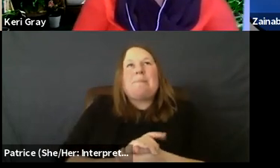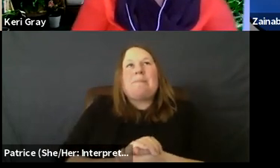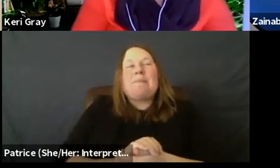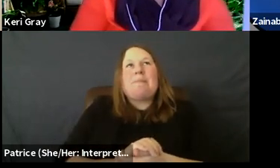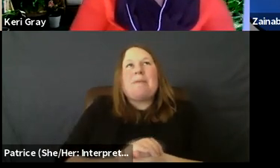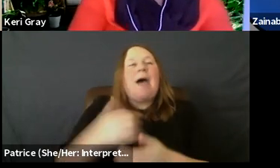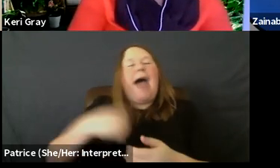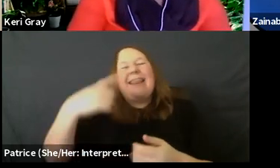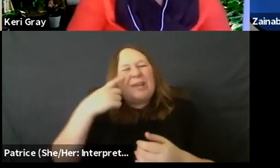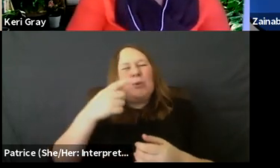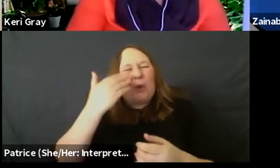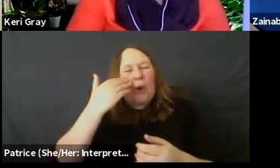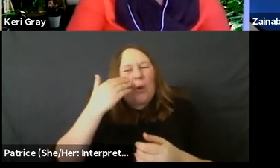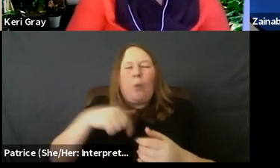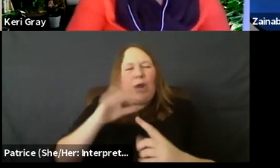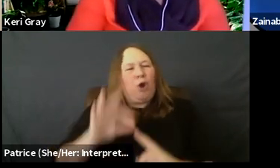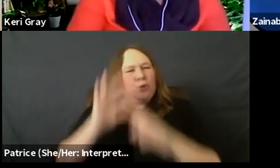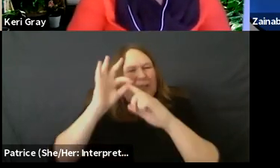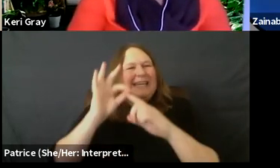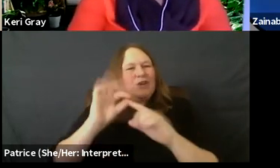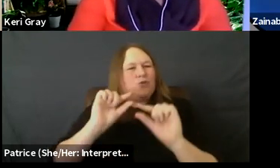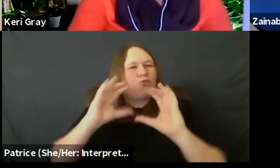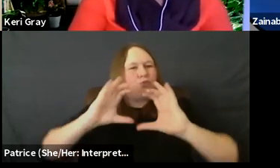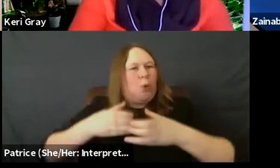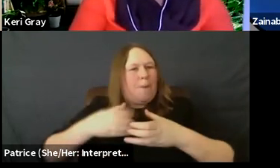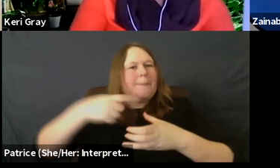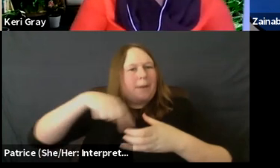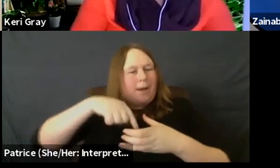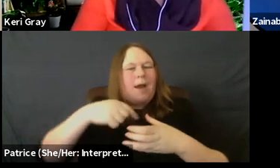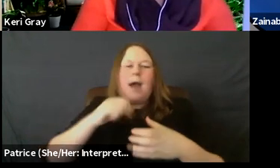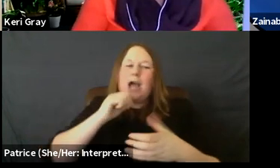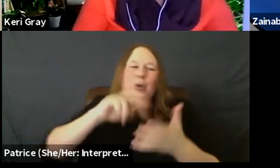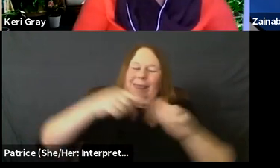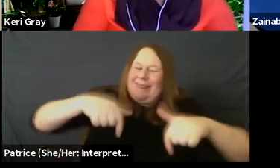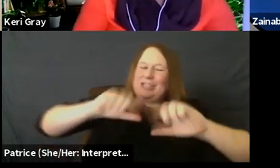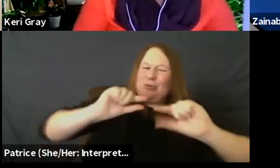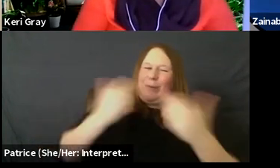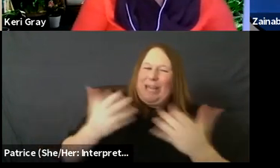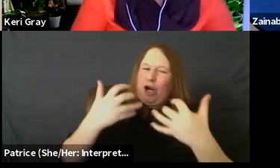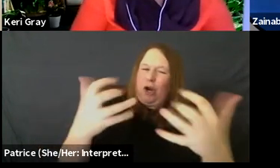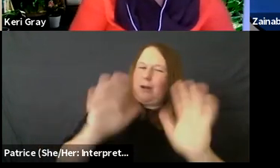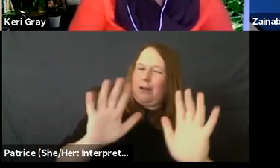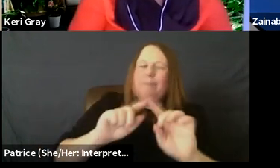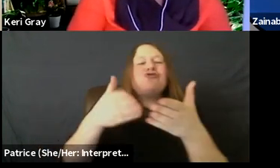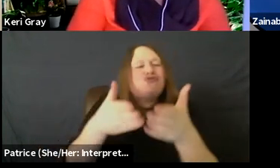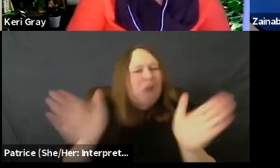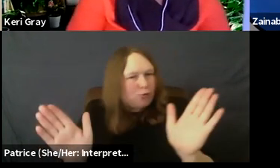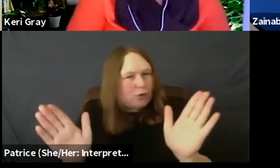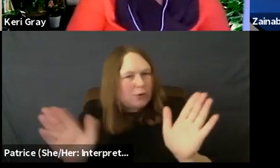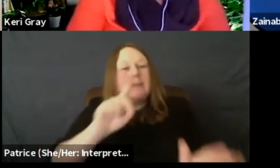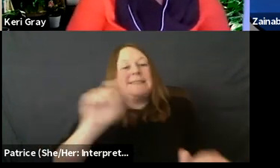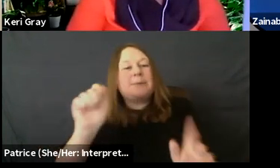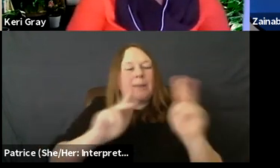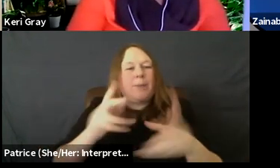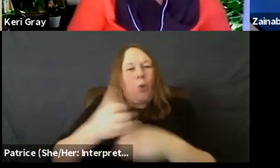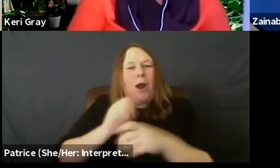I think, you know, we're a unique group in as much as, I don't mean this group here, but in general, because disabled people